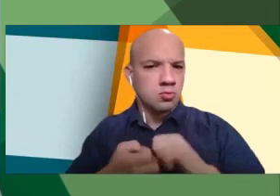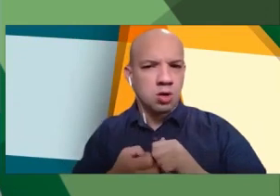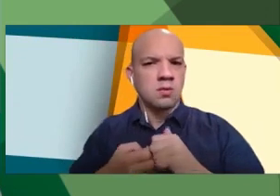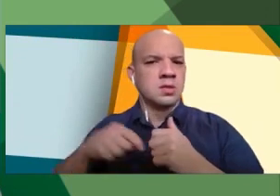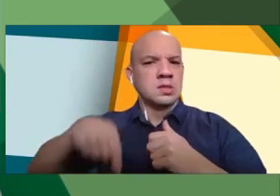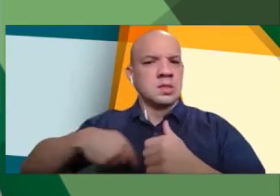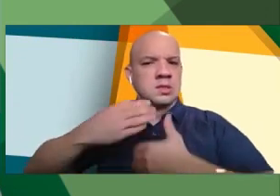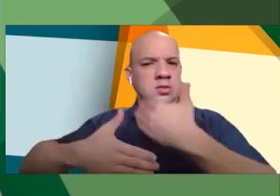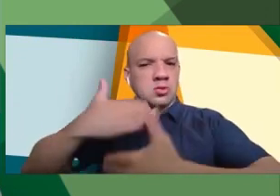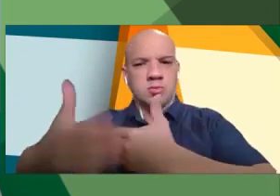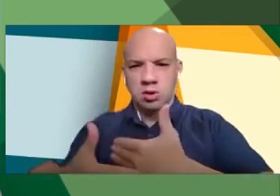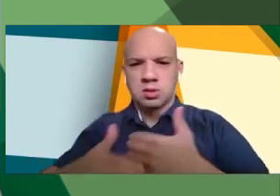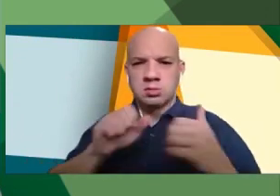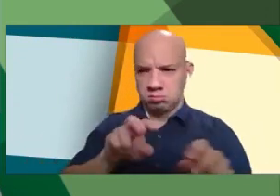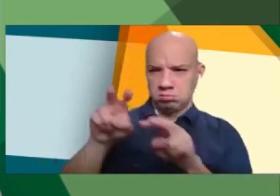process.